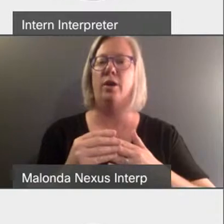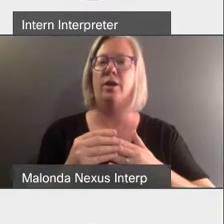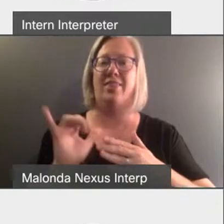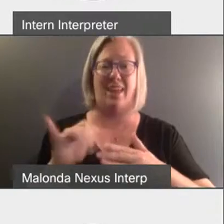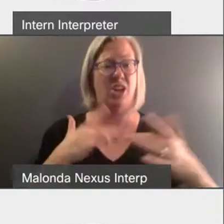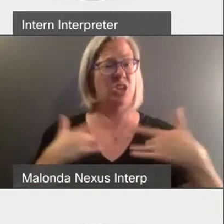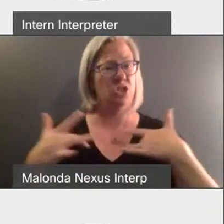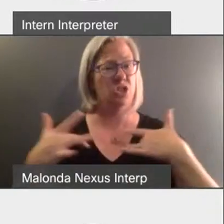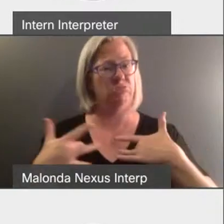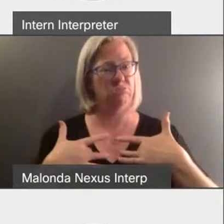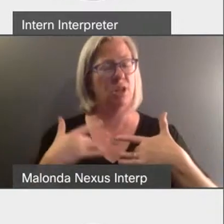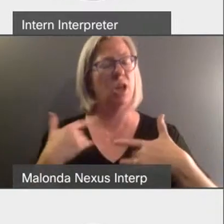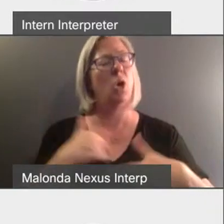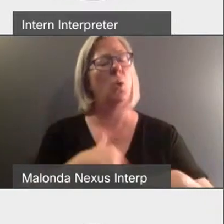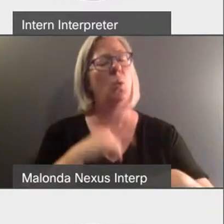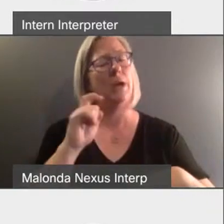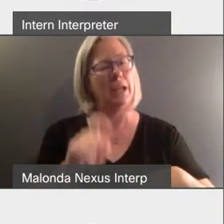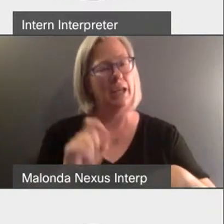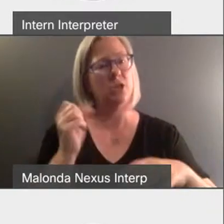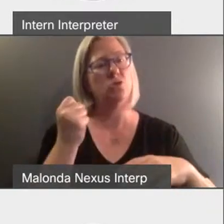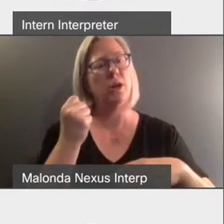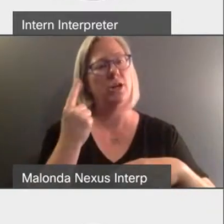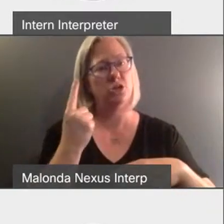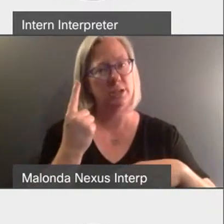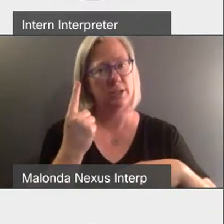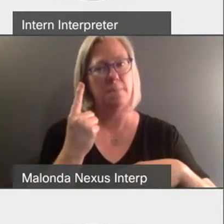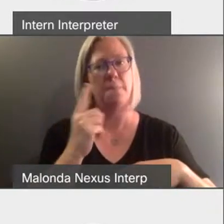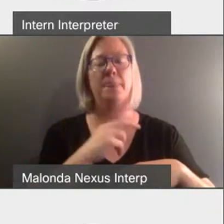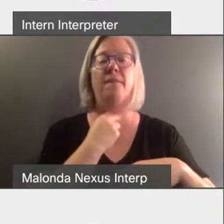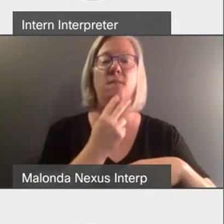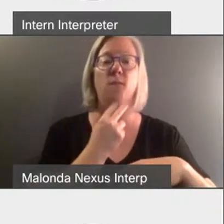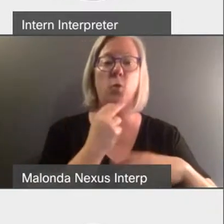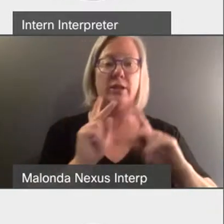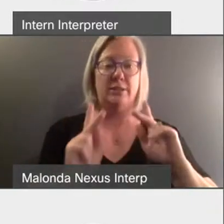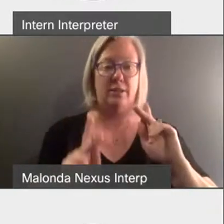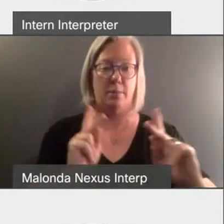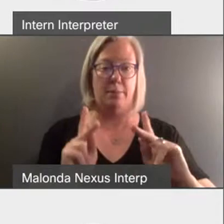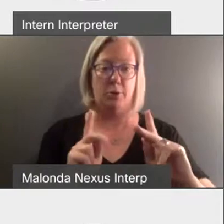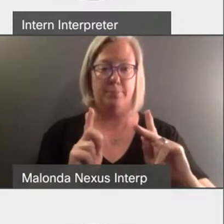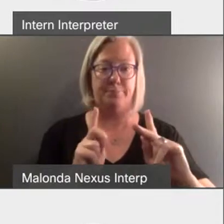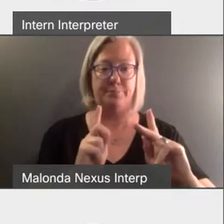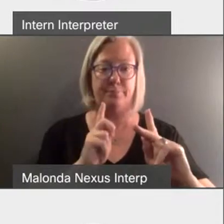concern. We need to understand that the voice of the people is